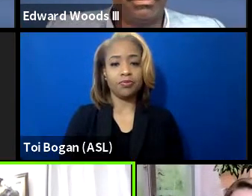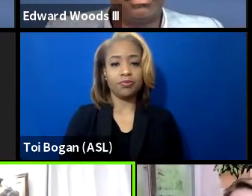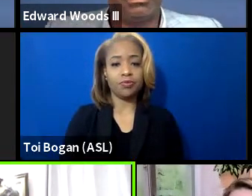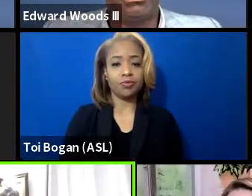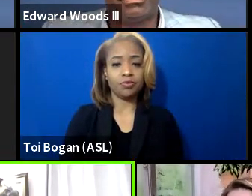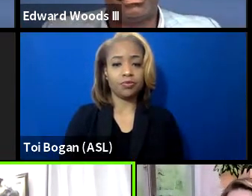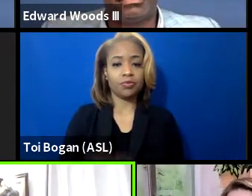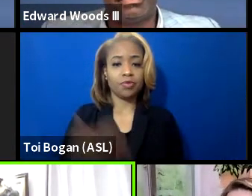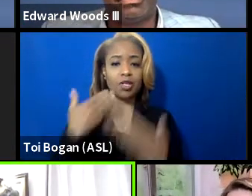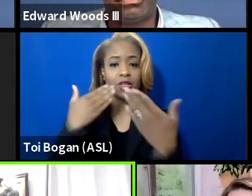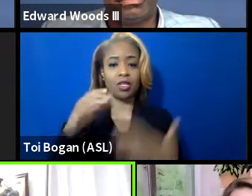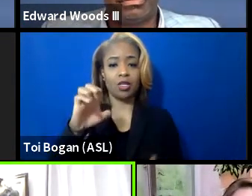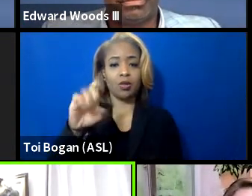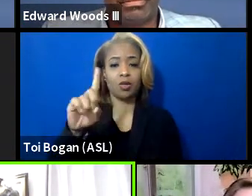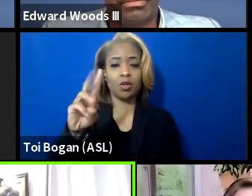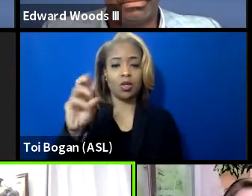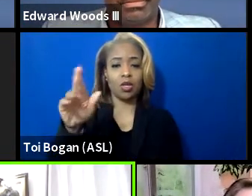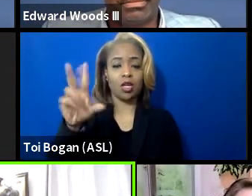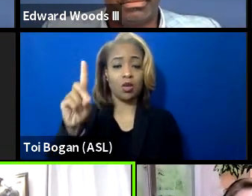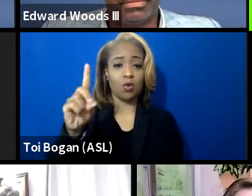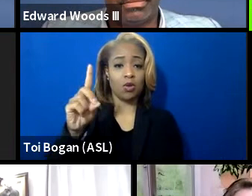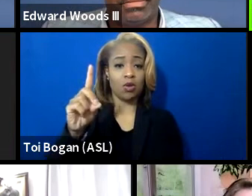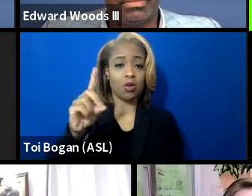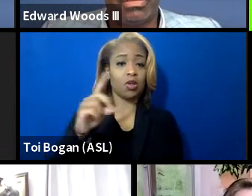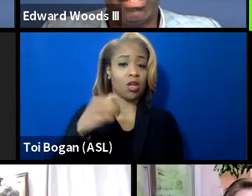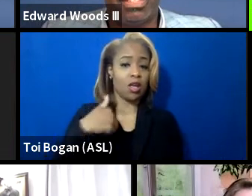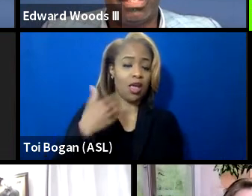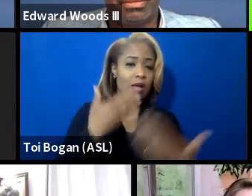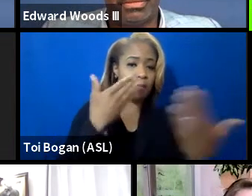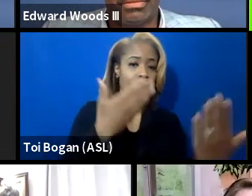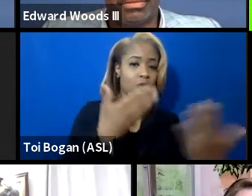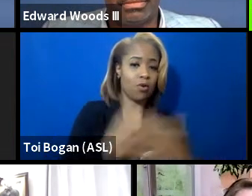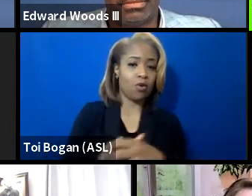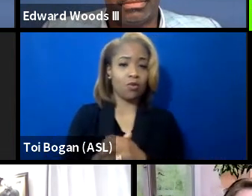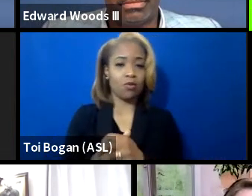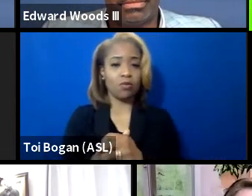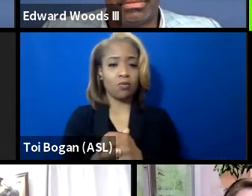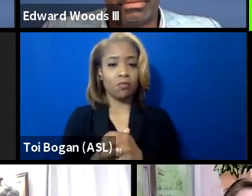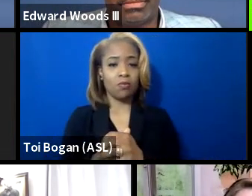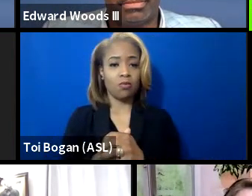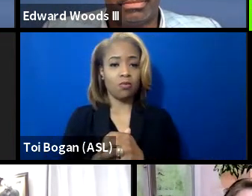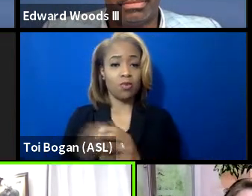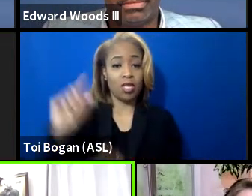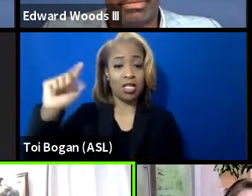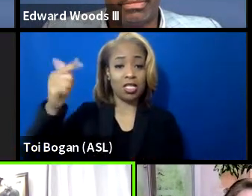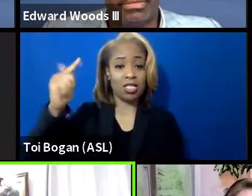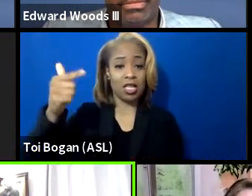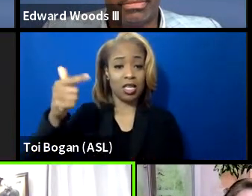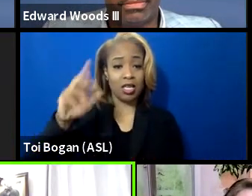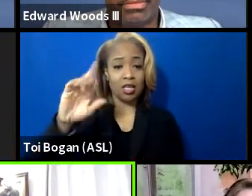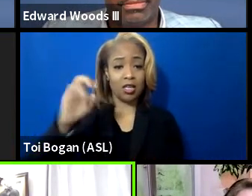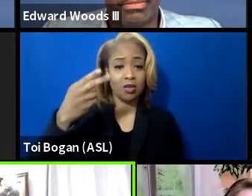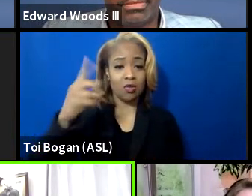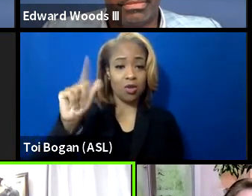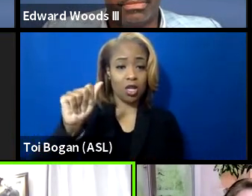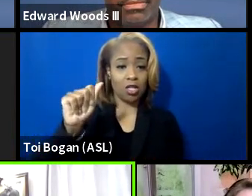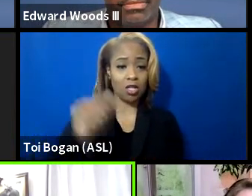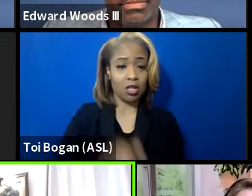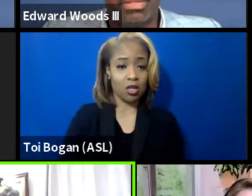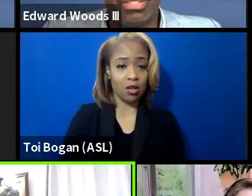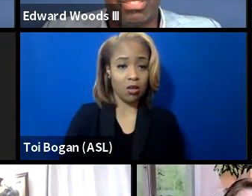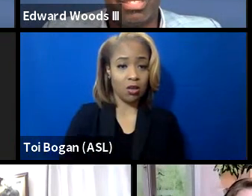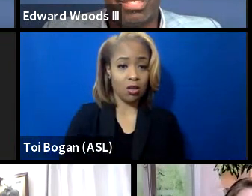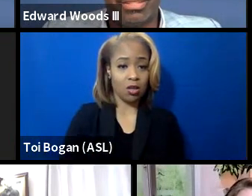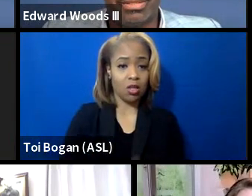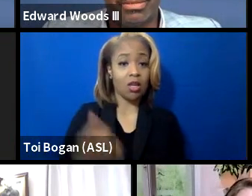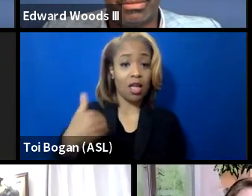Thank you, Edward. Do I have a motion on the floor? So moved. And seconded by Rhonda. No, Rhonda,